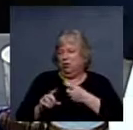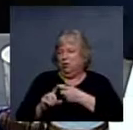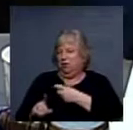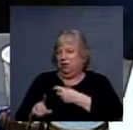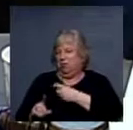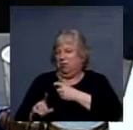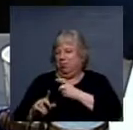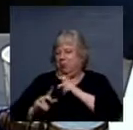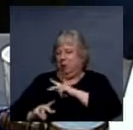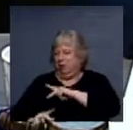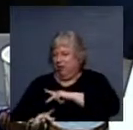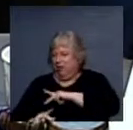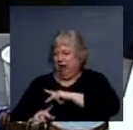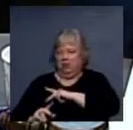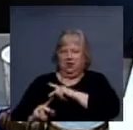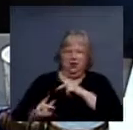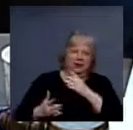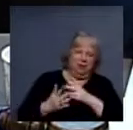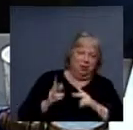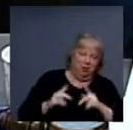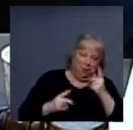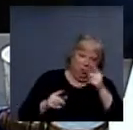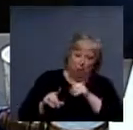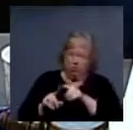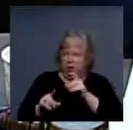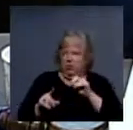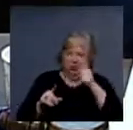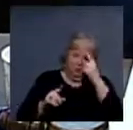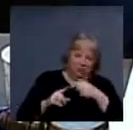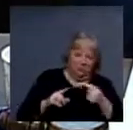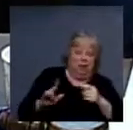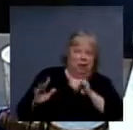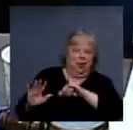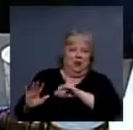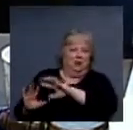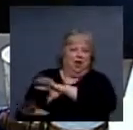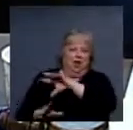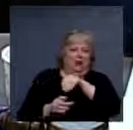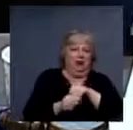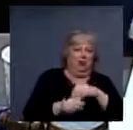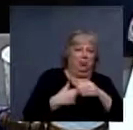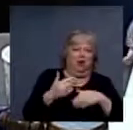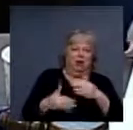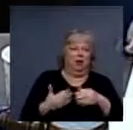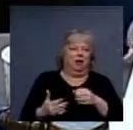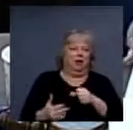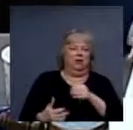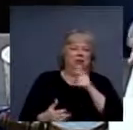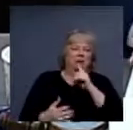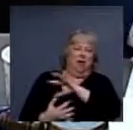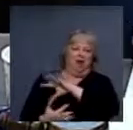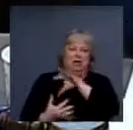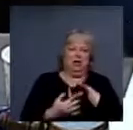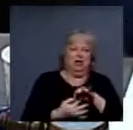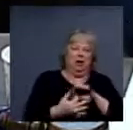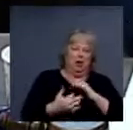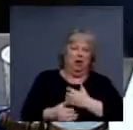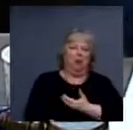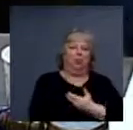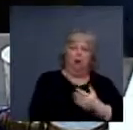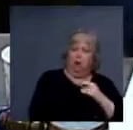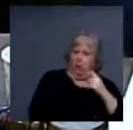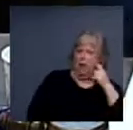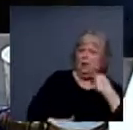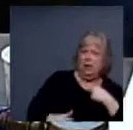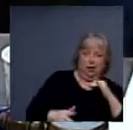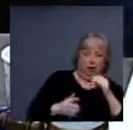personality standpoint that some people may agree or disagree with is just simply not in the province of that. So it's not really germane to our issue. So Well, I think it is, stick to the with